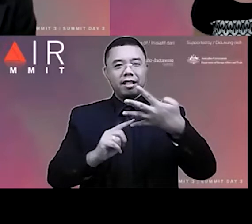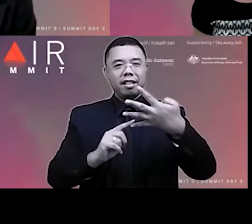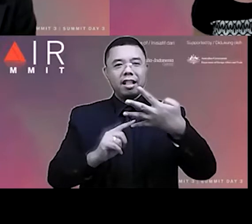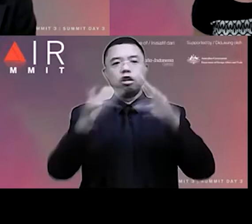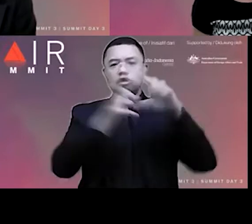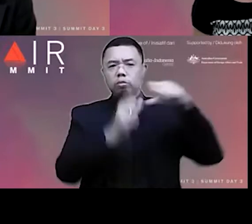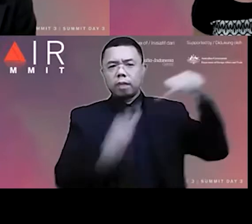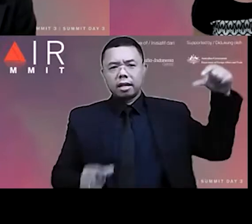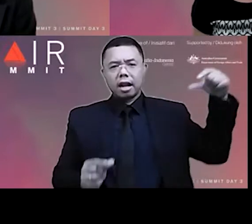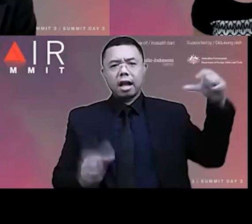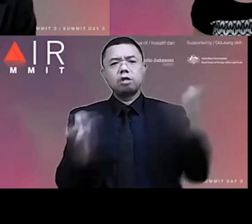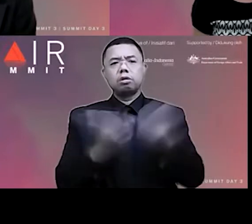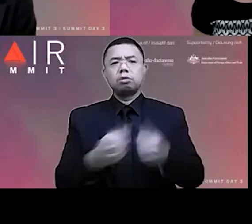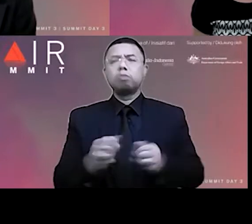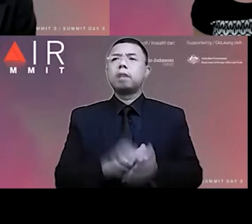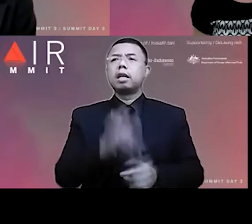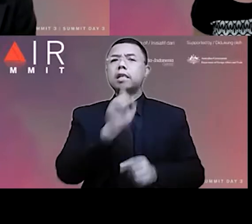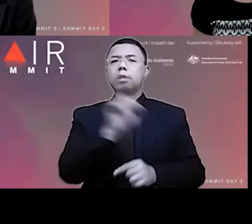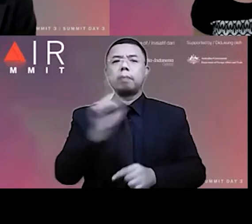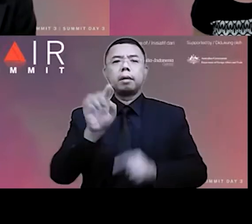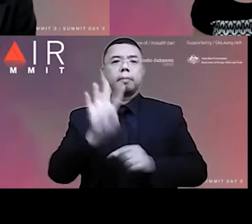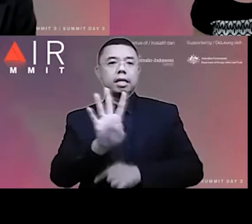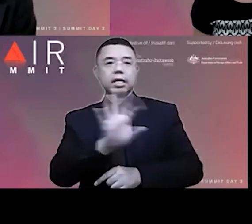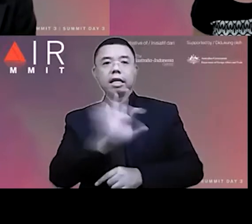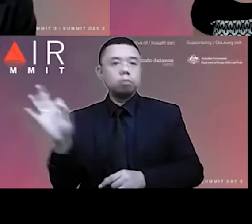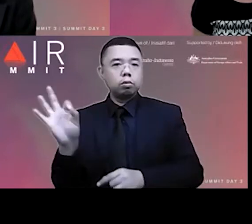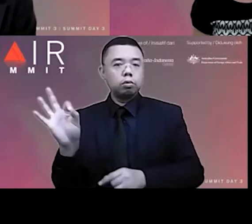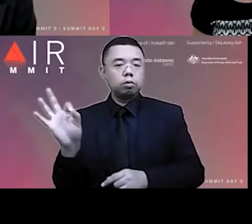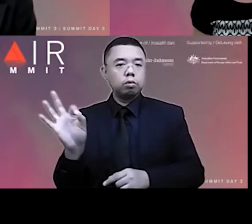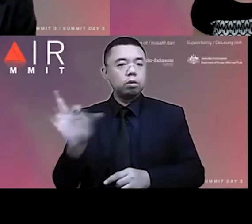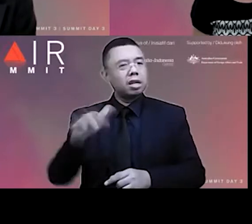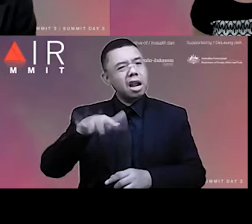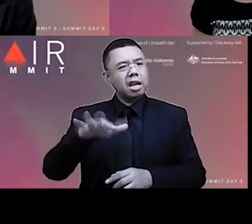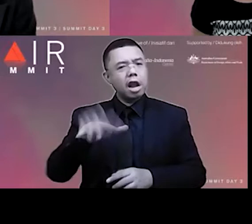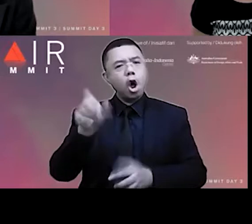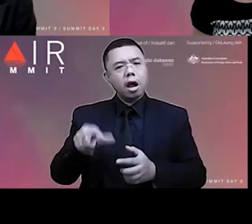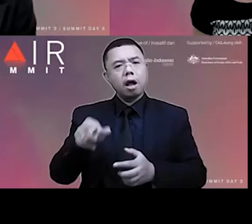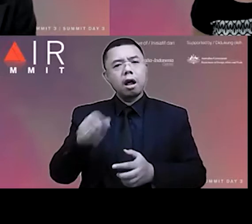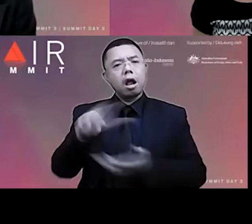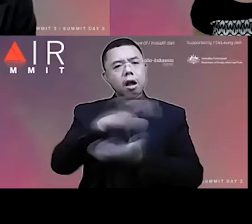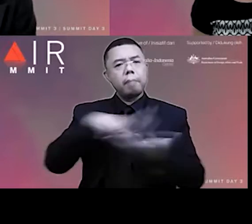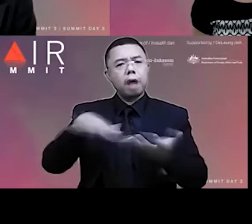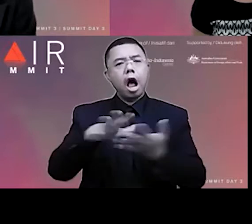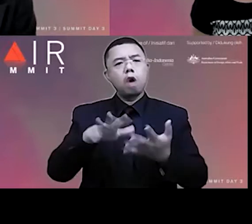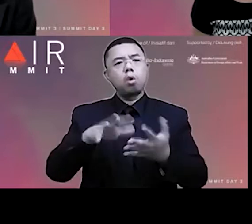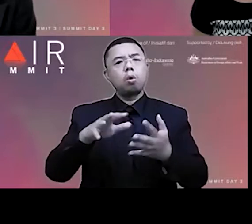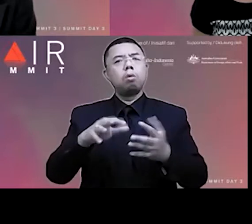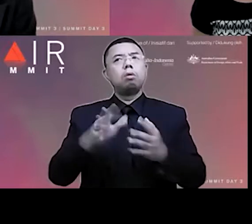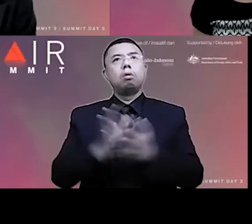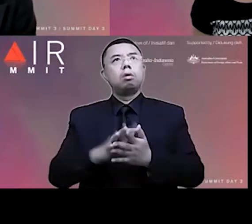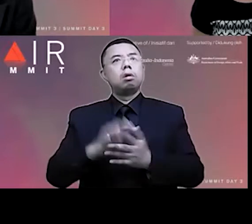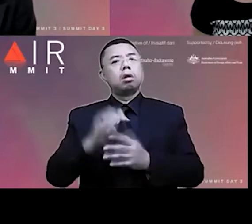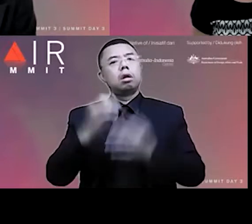114,000 estimated job losses. In this province, 1 in every 6 low-income and female